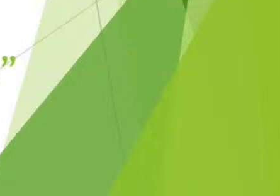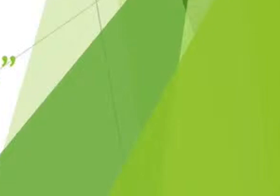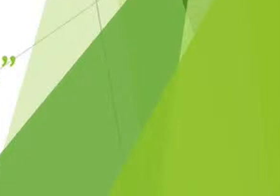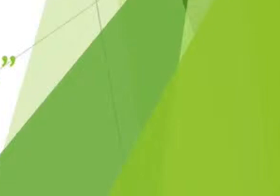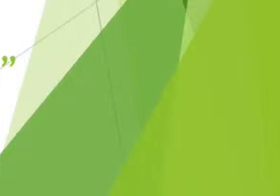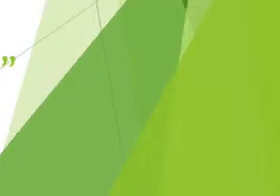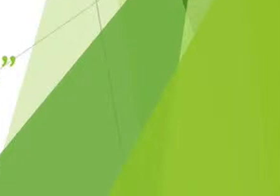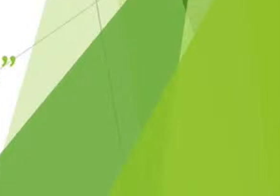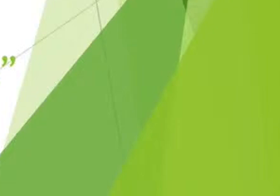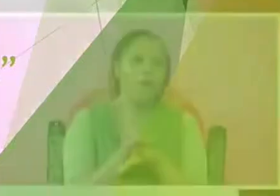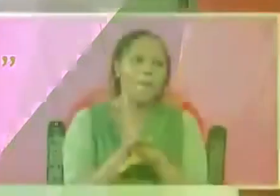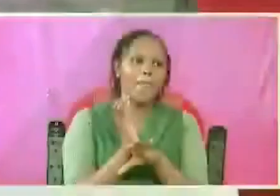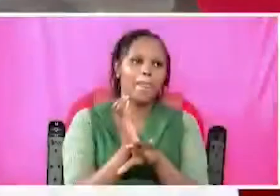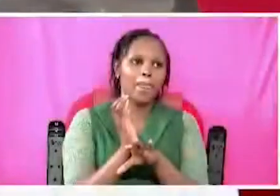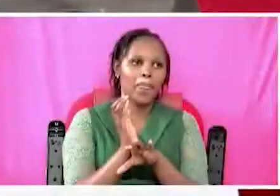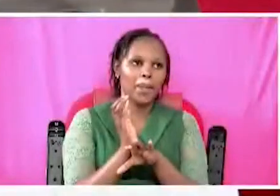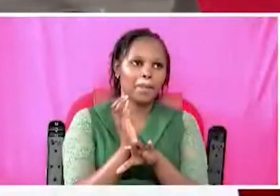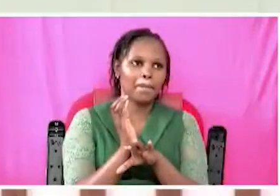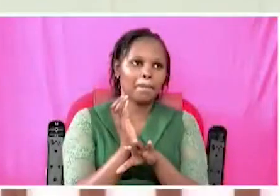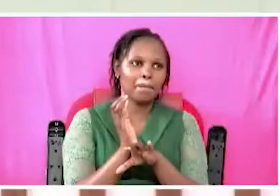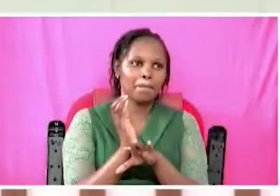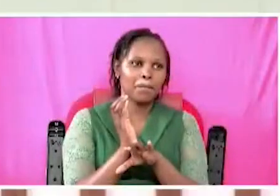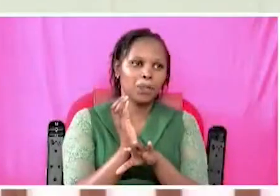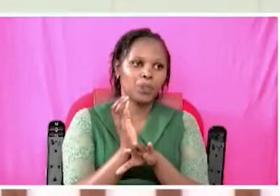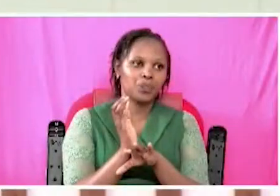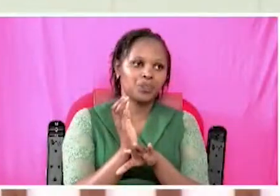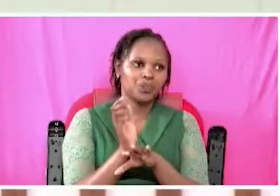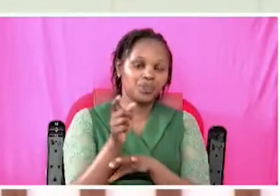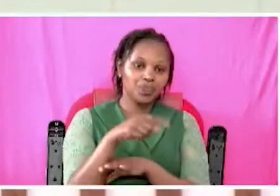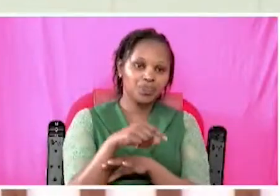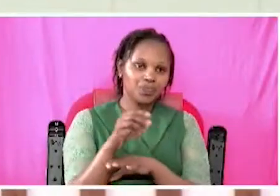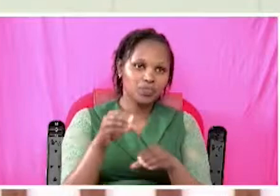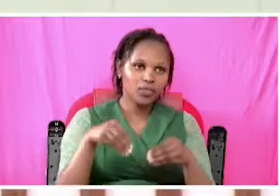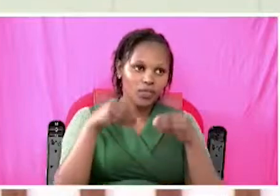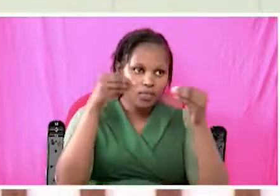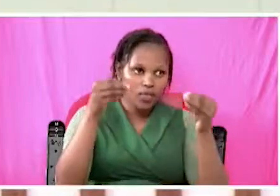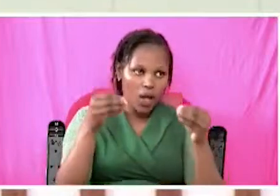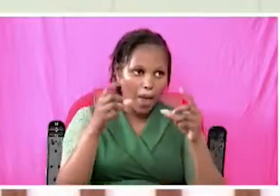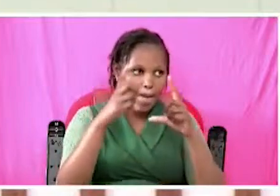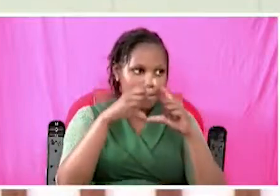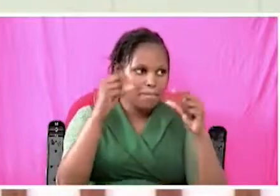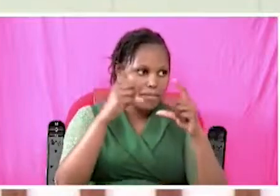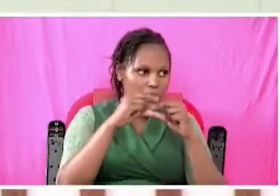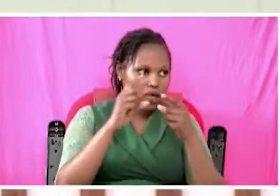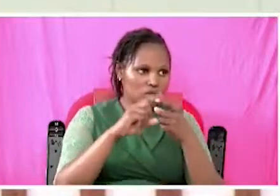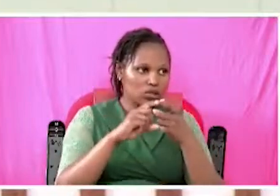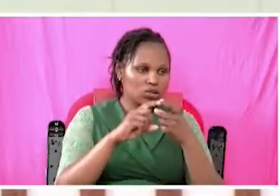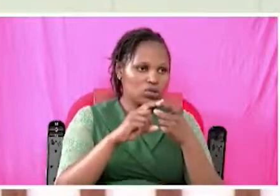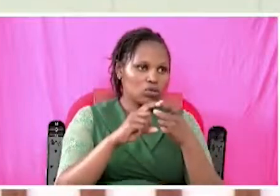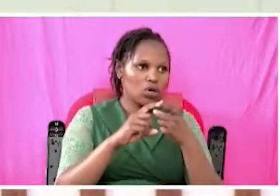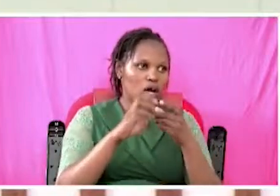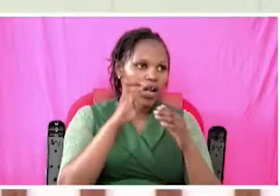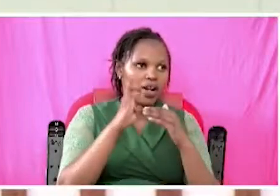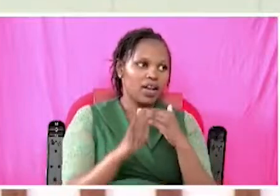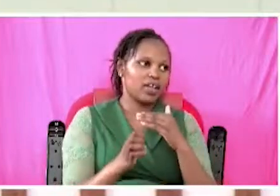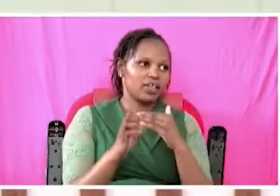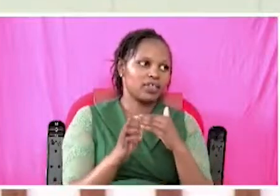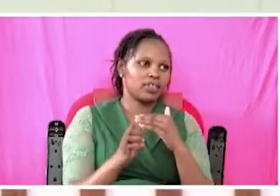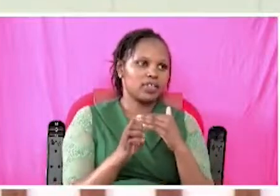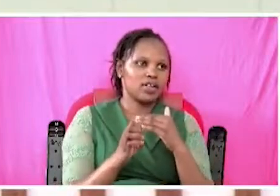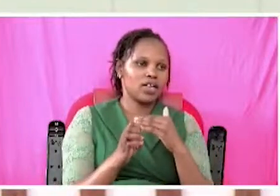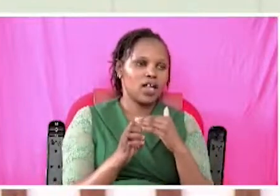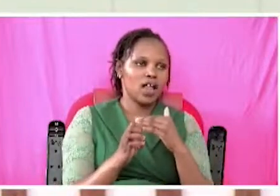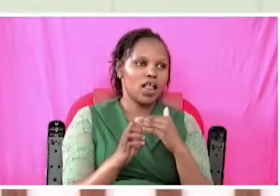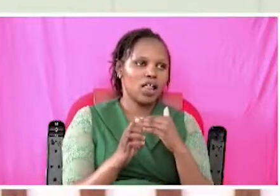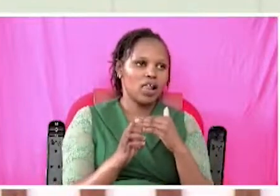Church, as we bring this message to a close and as the worship team joins me, I know